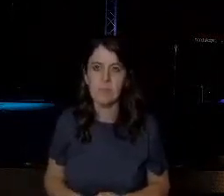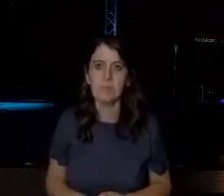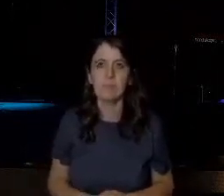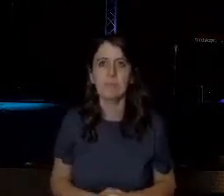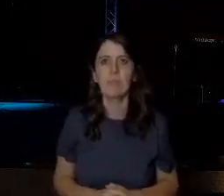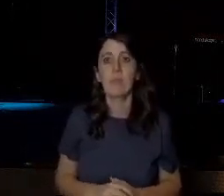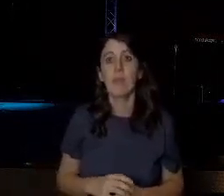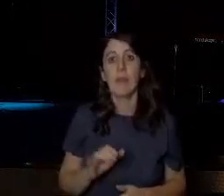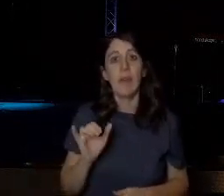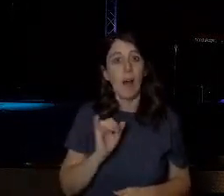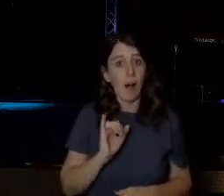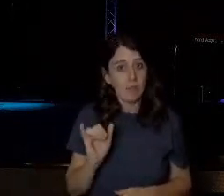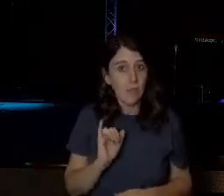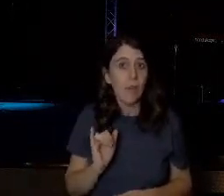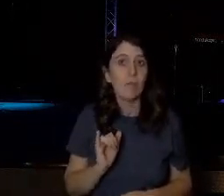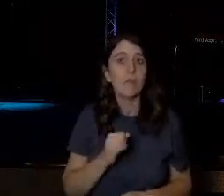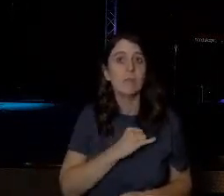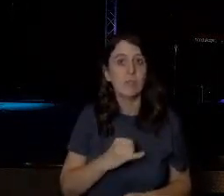super boldly.